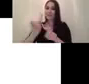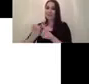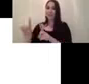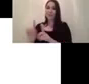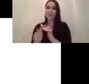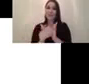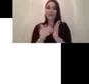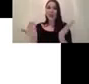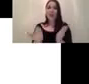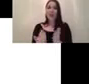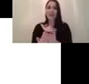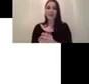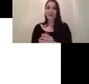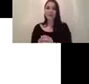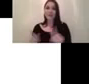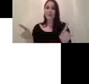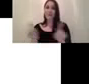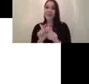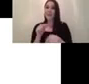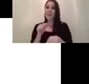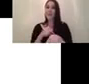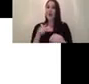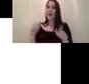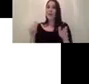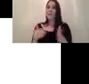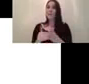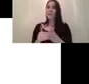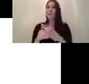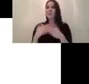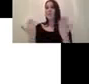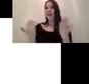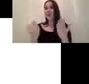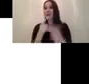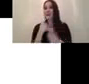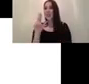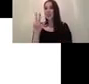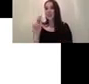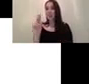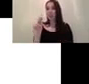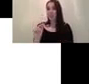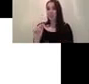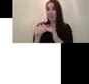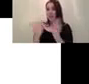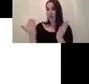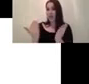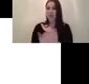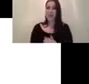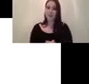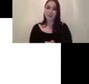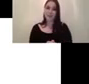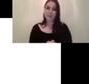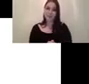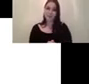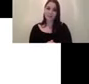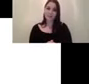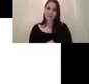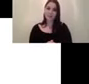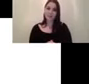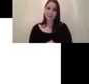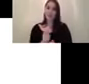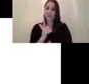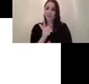days, but the same time of the day, say noontime. And the choice of this long-term keyframe is